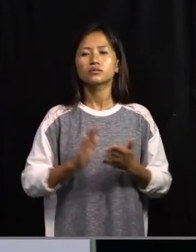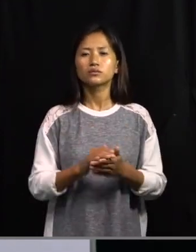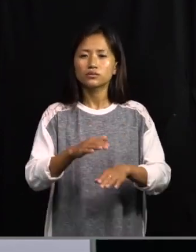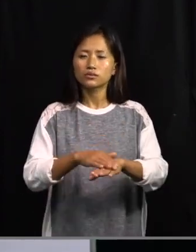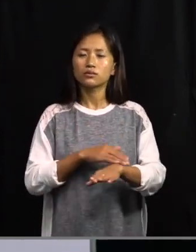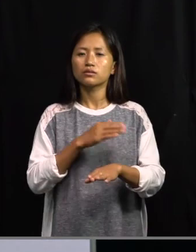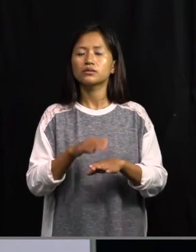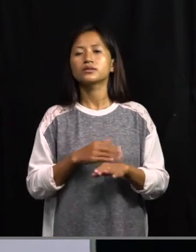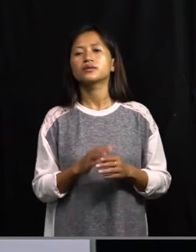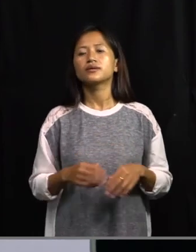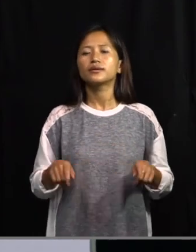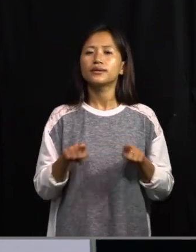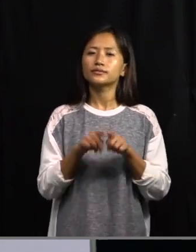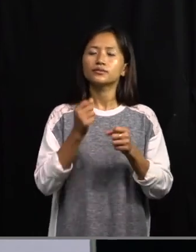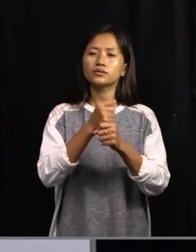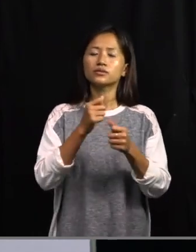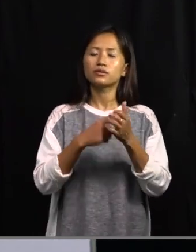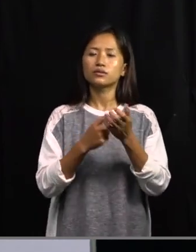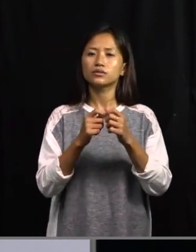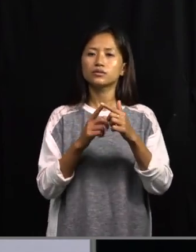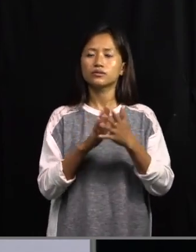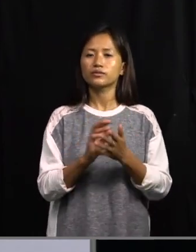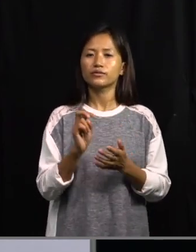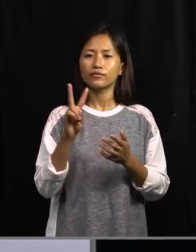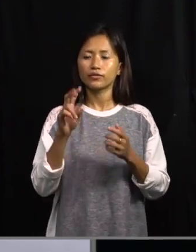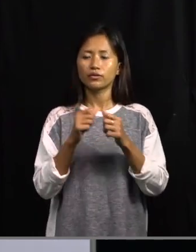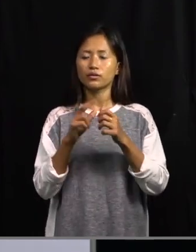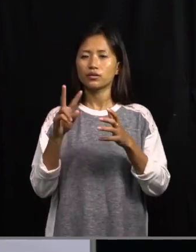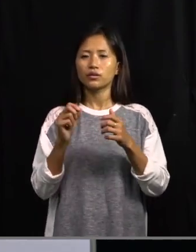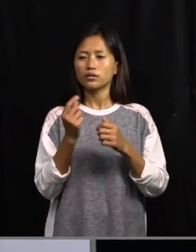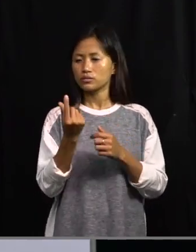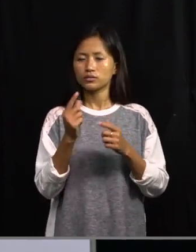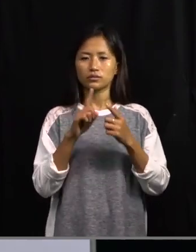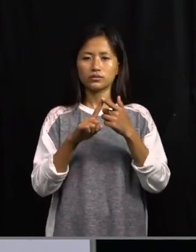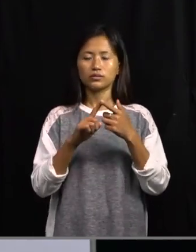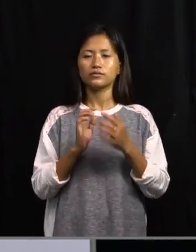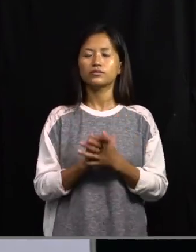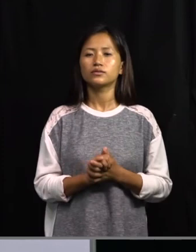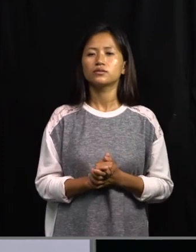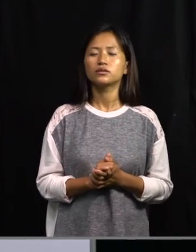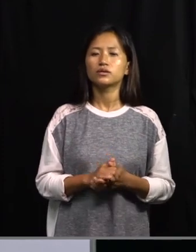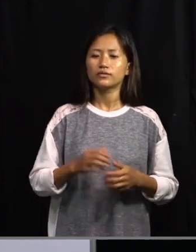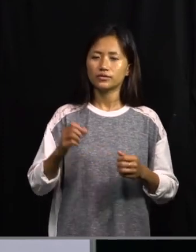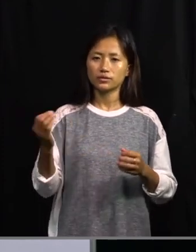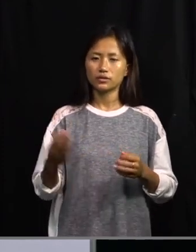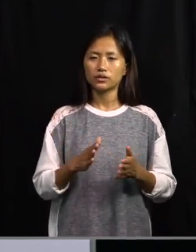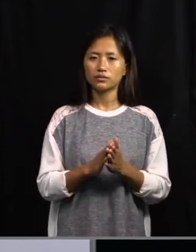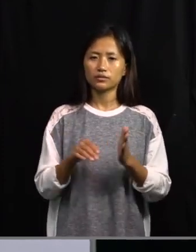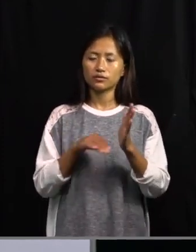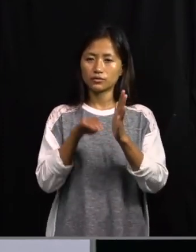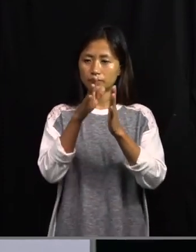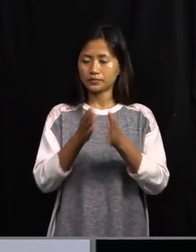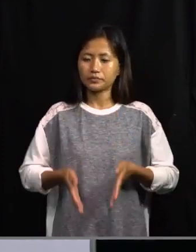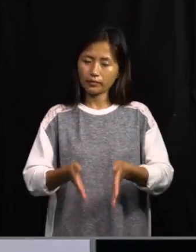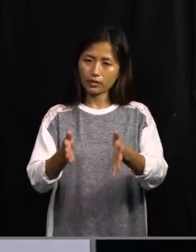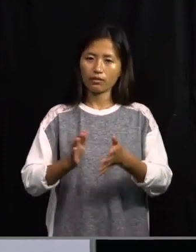gradually, the value of the properties across the new development becomes higher. There was no road, road